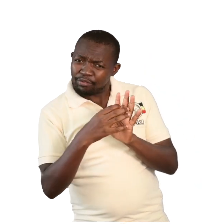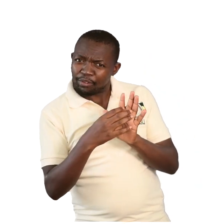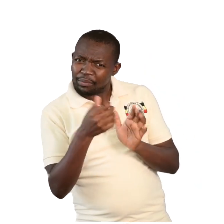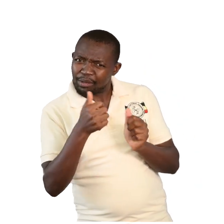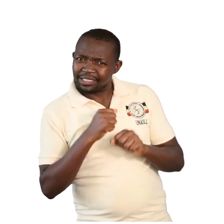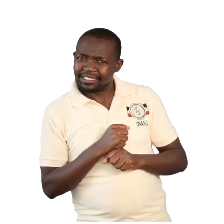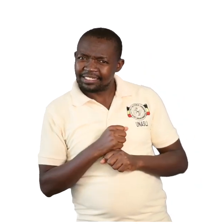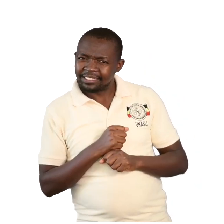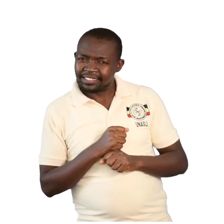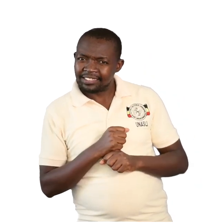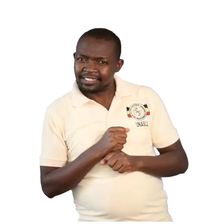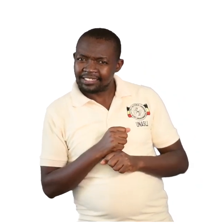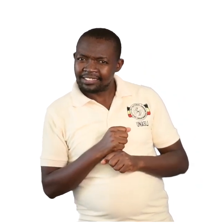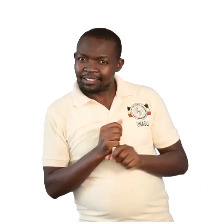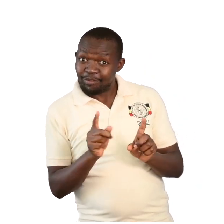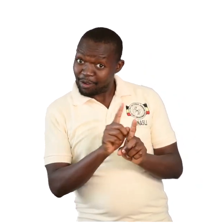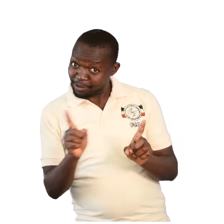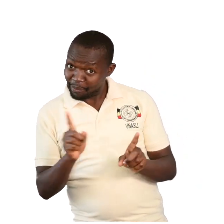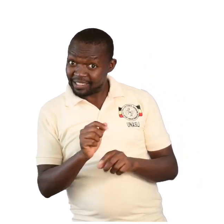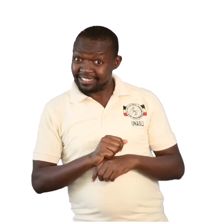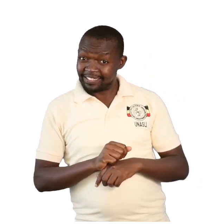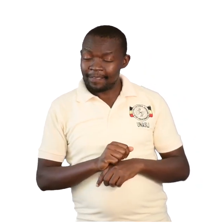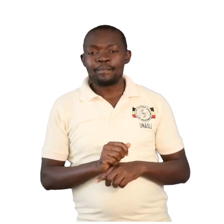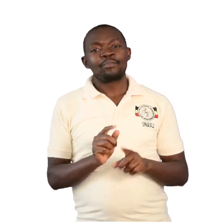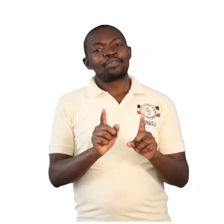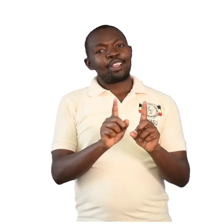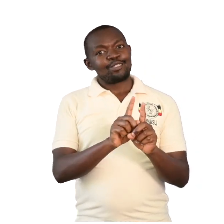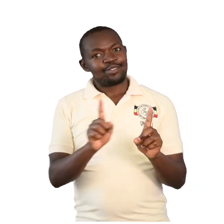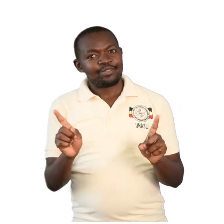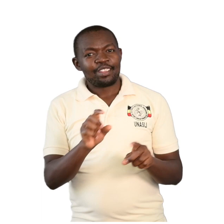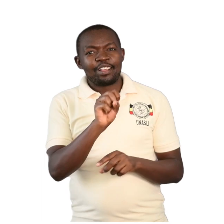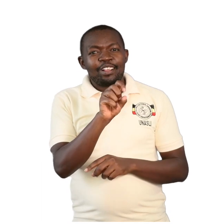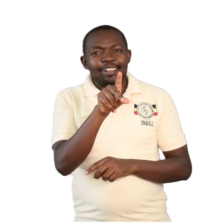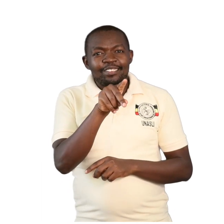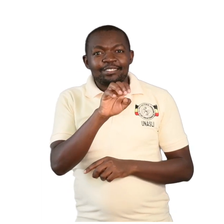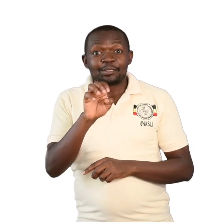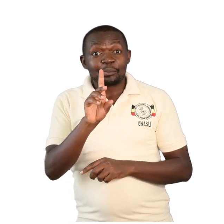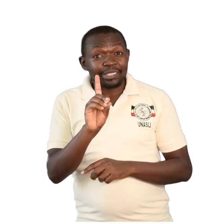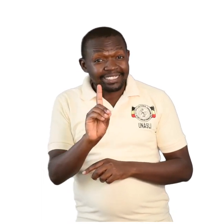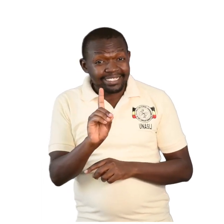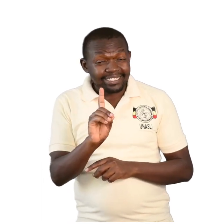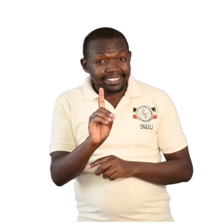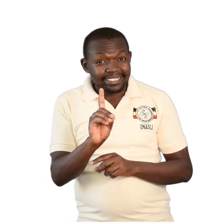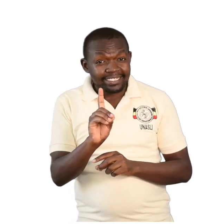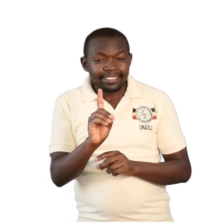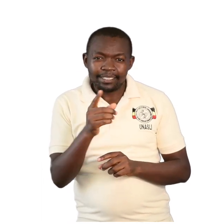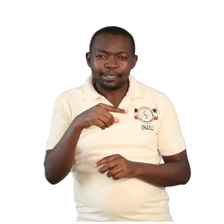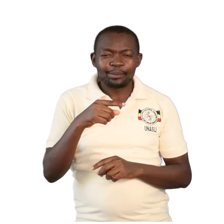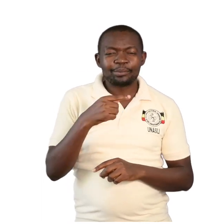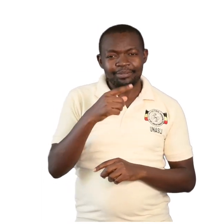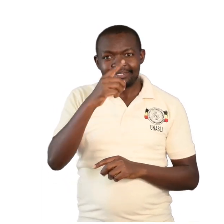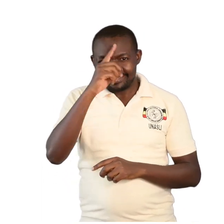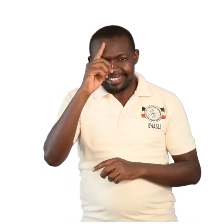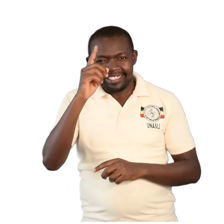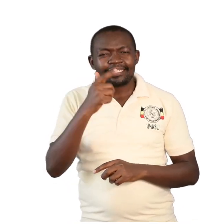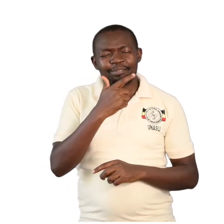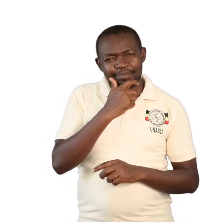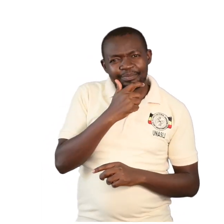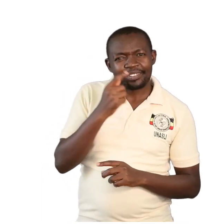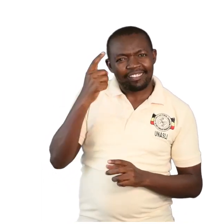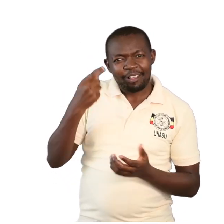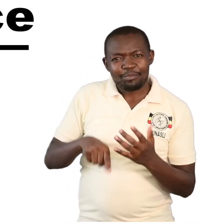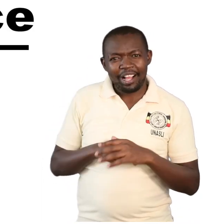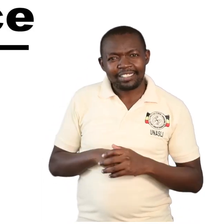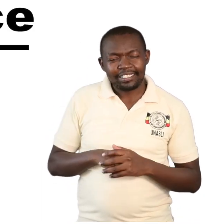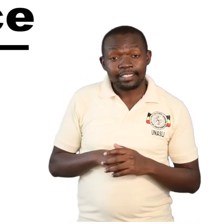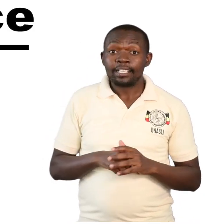is? Yes. Speed is equal to, can we guess? Speed is